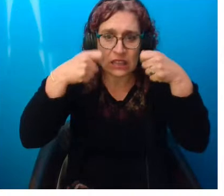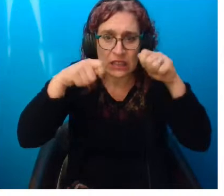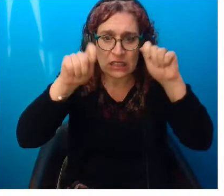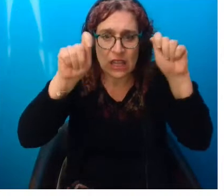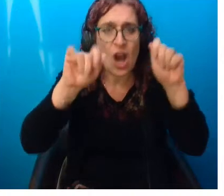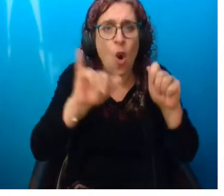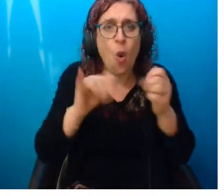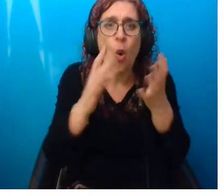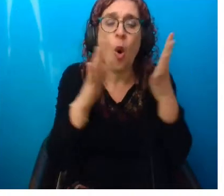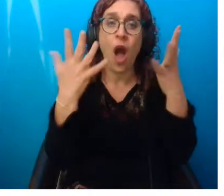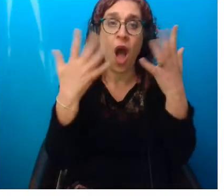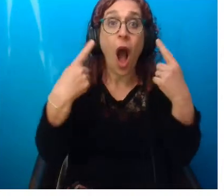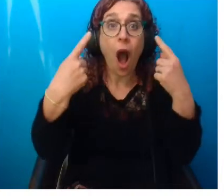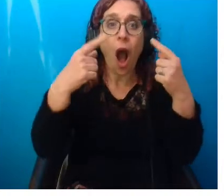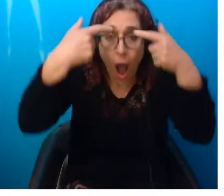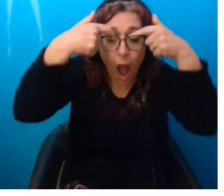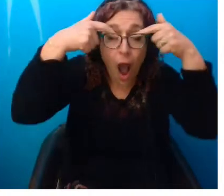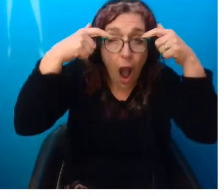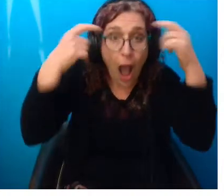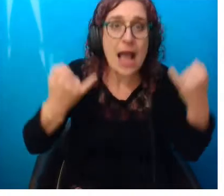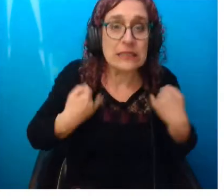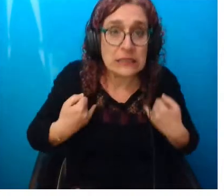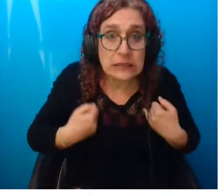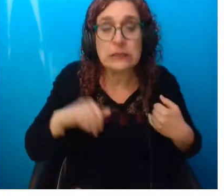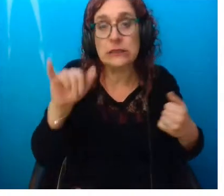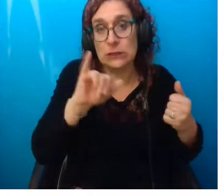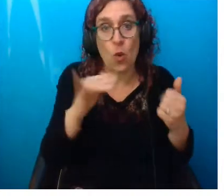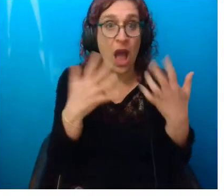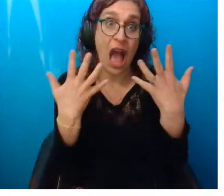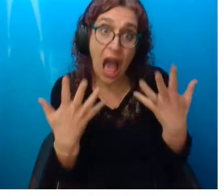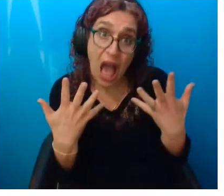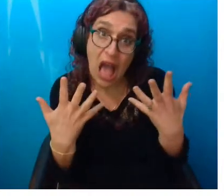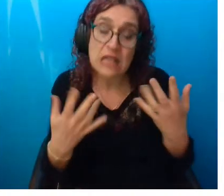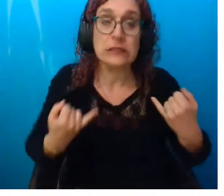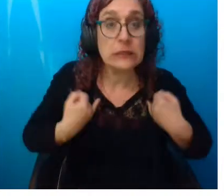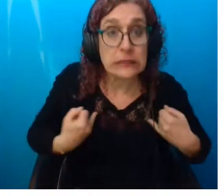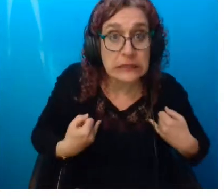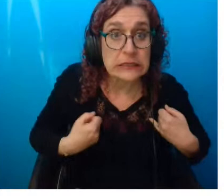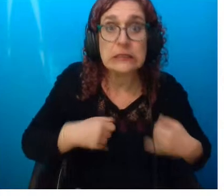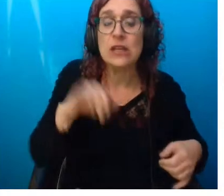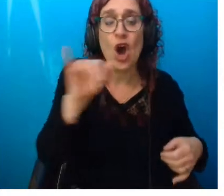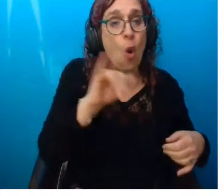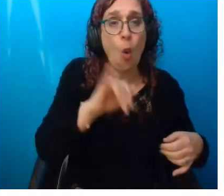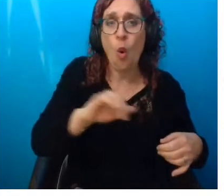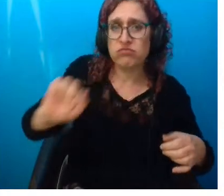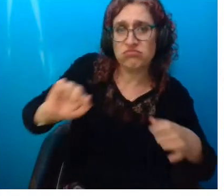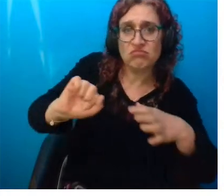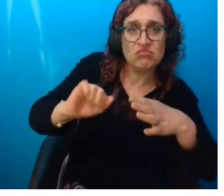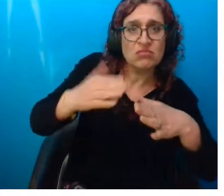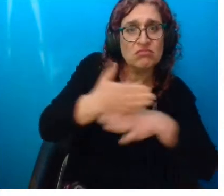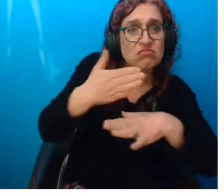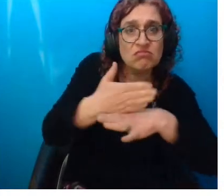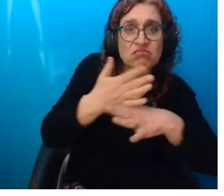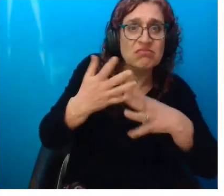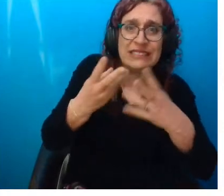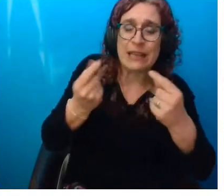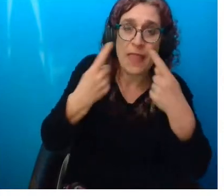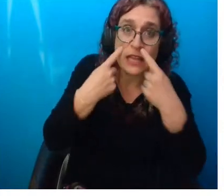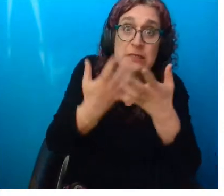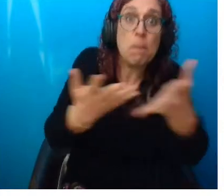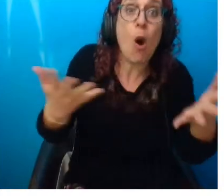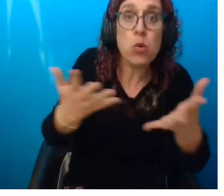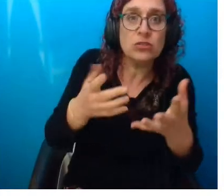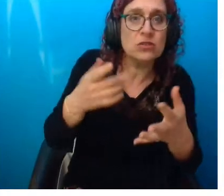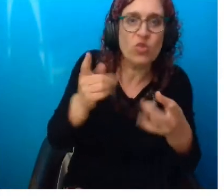disease, and individuals if they have occupational exposure. So those are